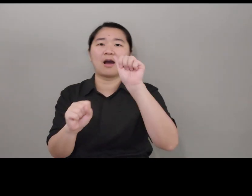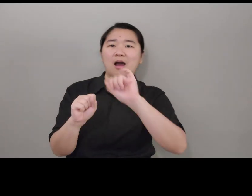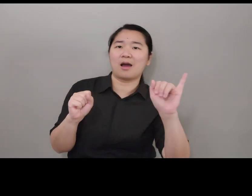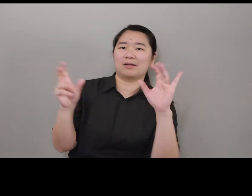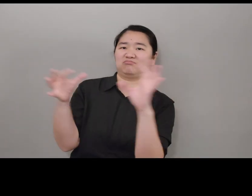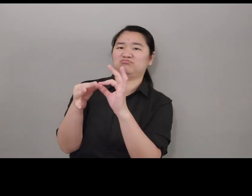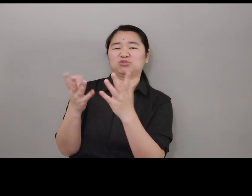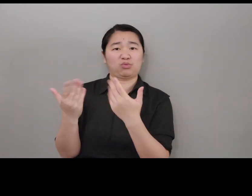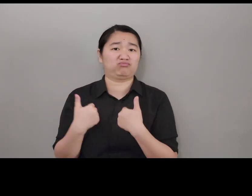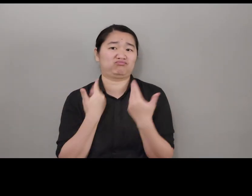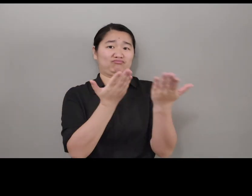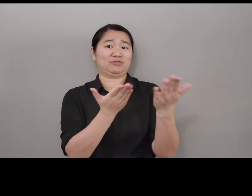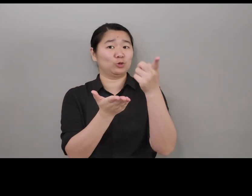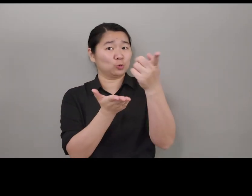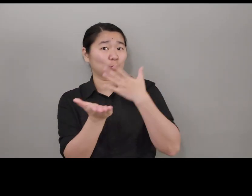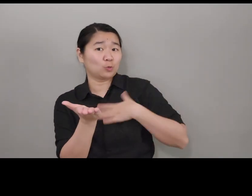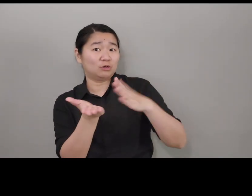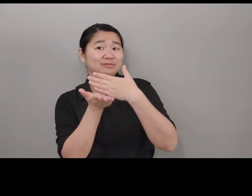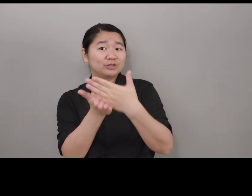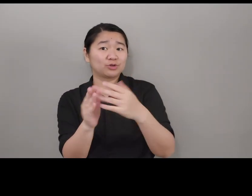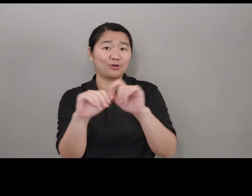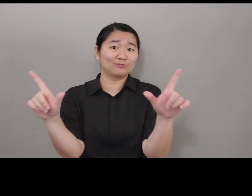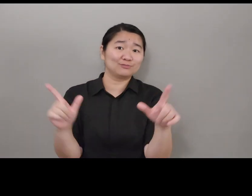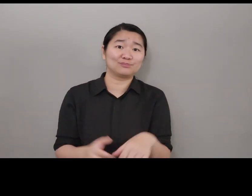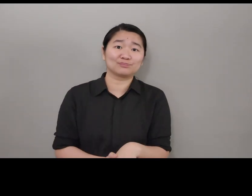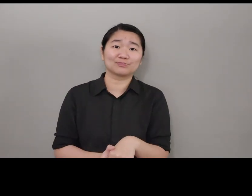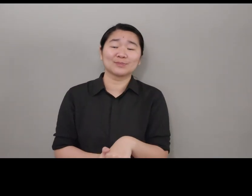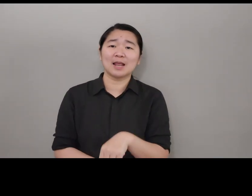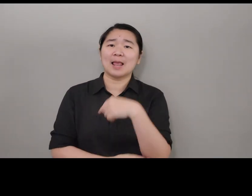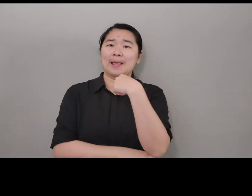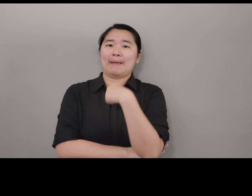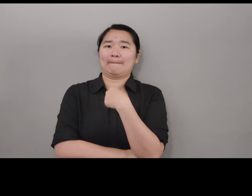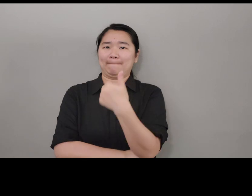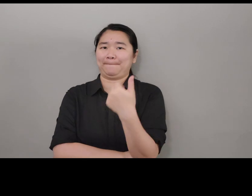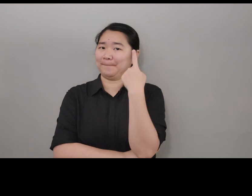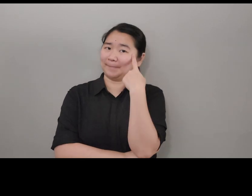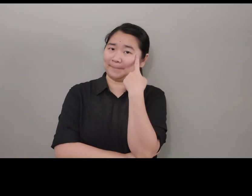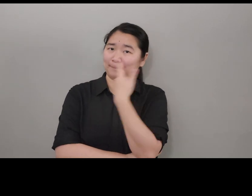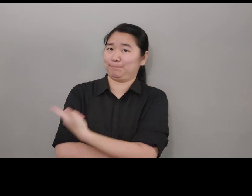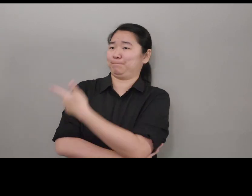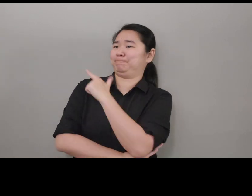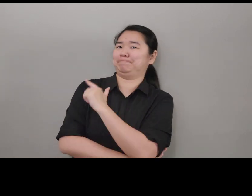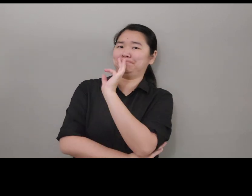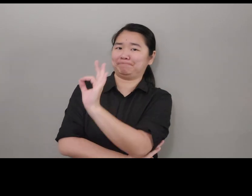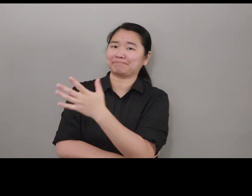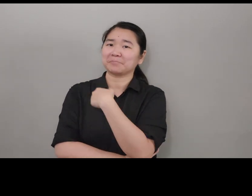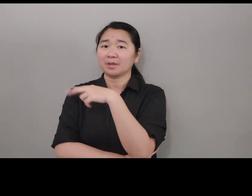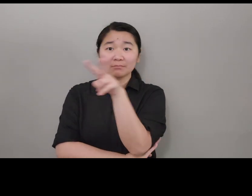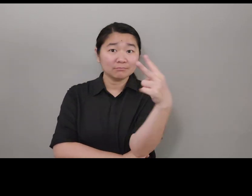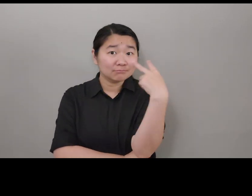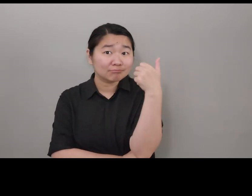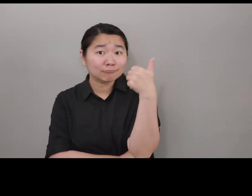Can you all see me? I'm assuming you can and hear me. Yes. Fabulous. So I think it's good